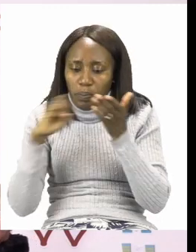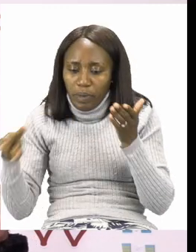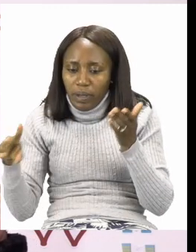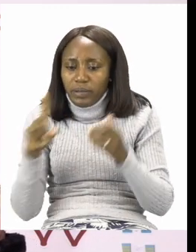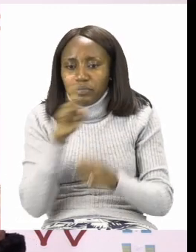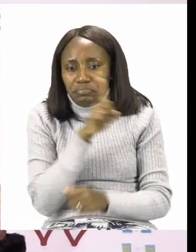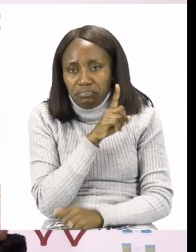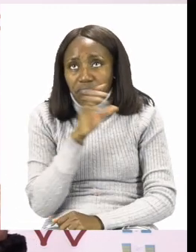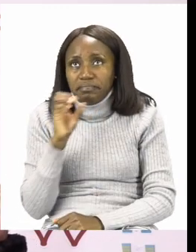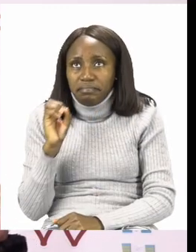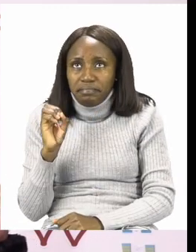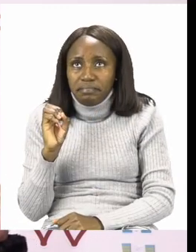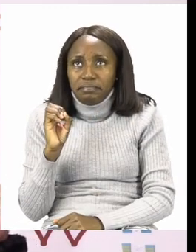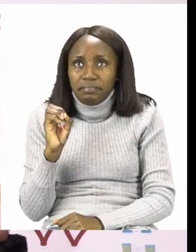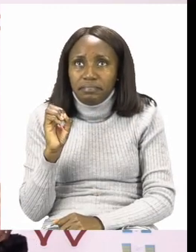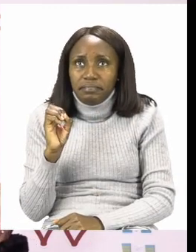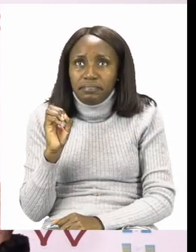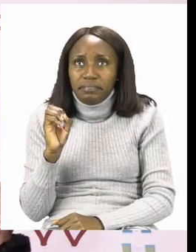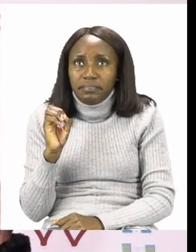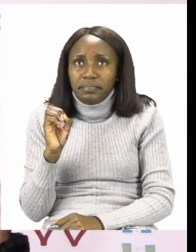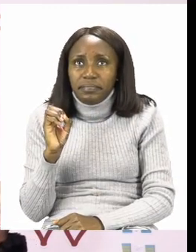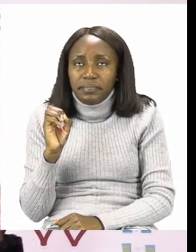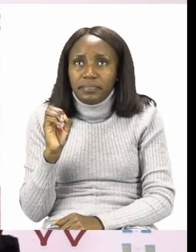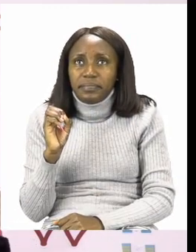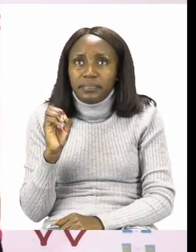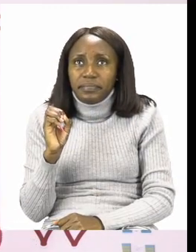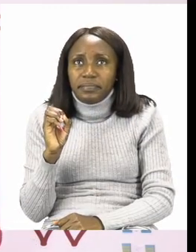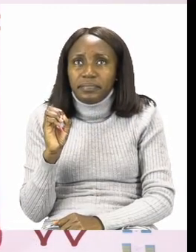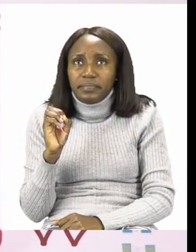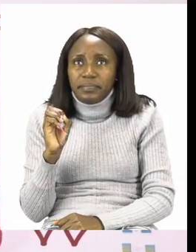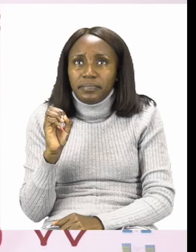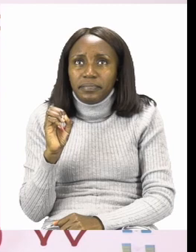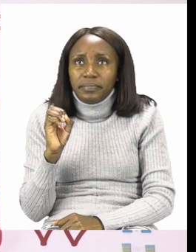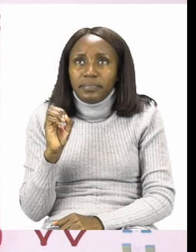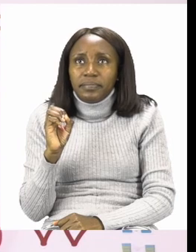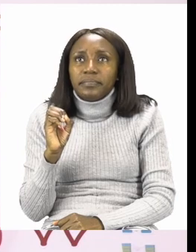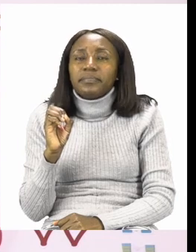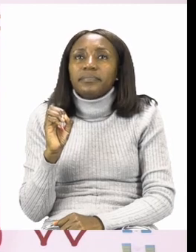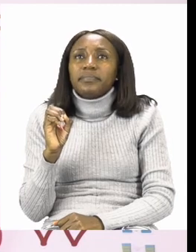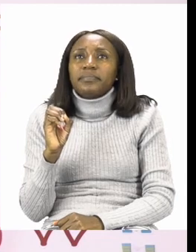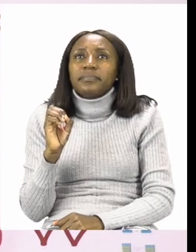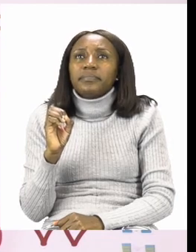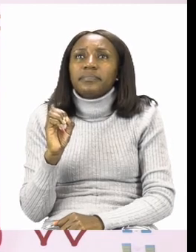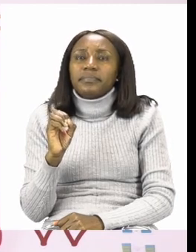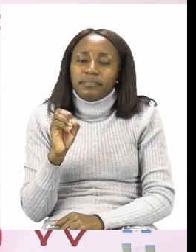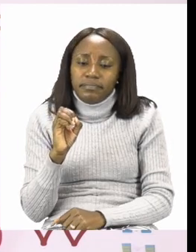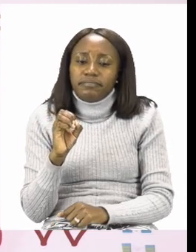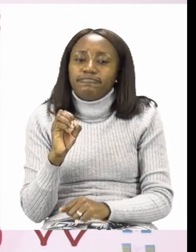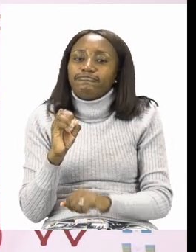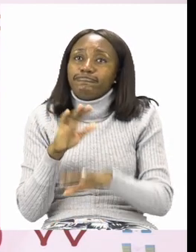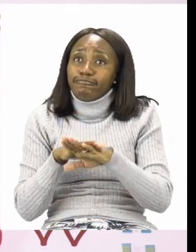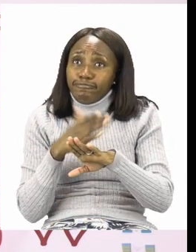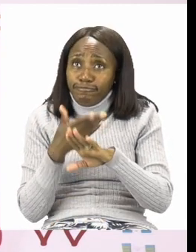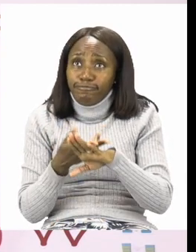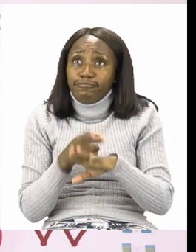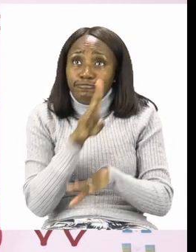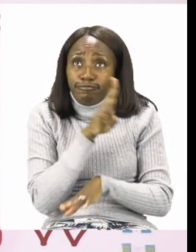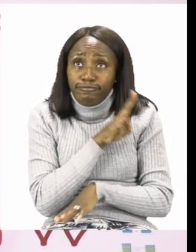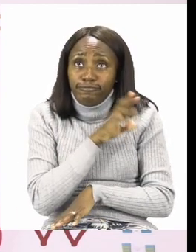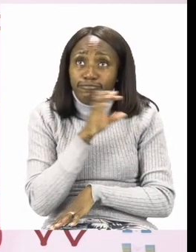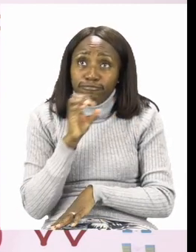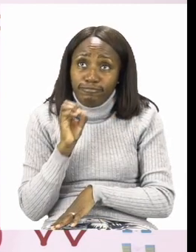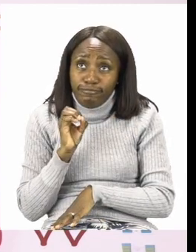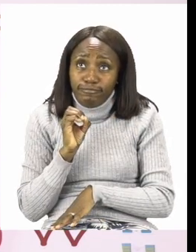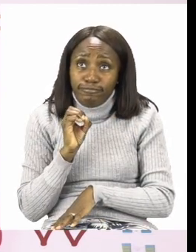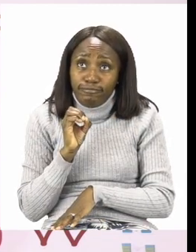minus 10. Let's look at one example. I chose the number